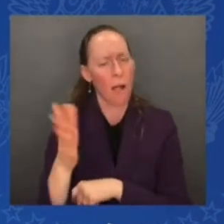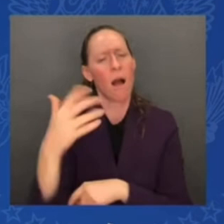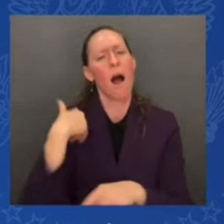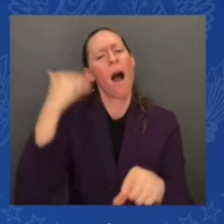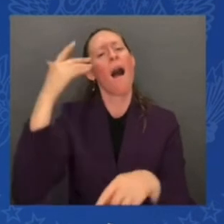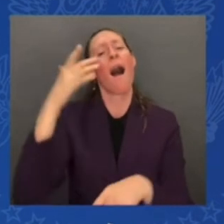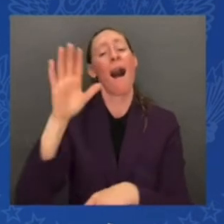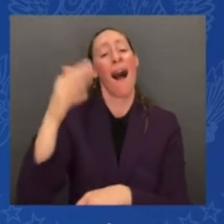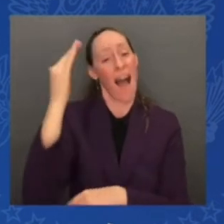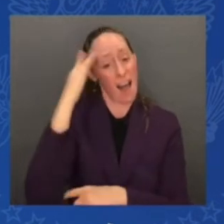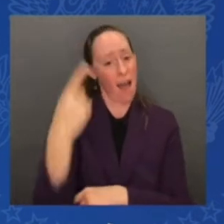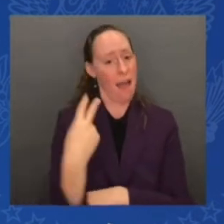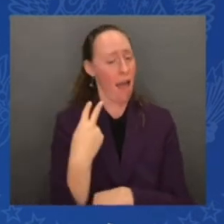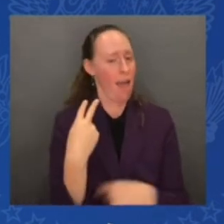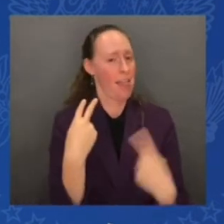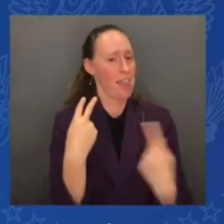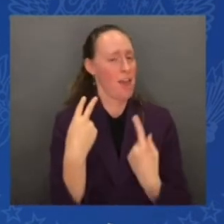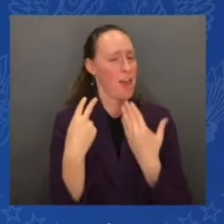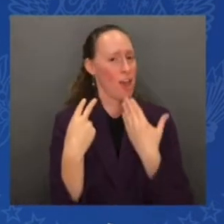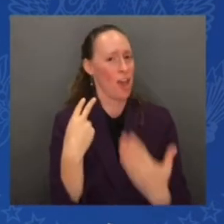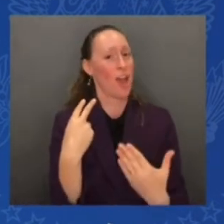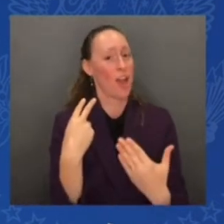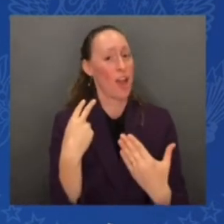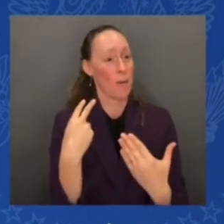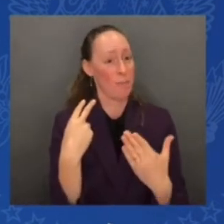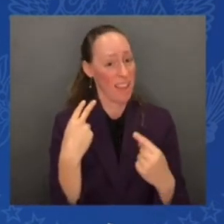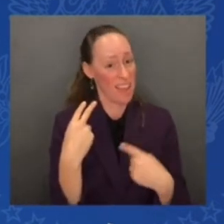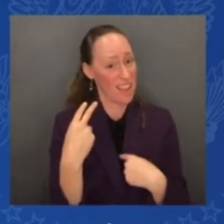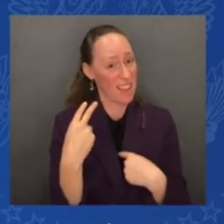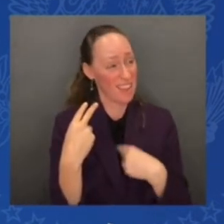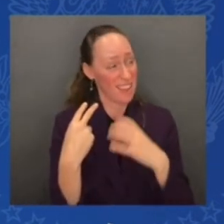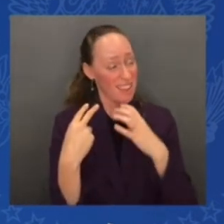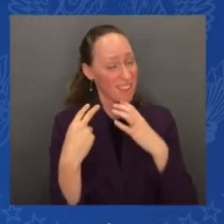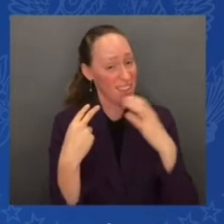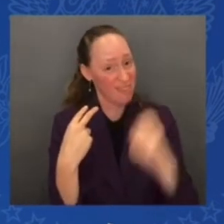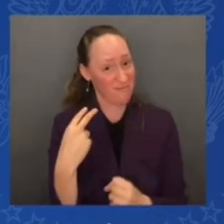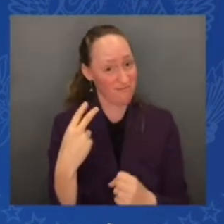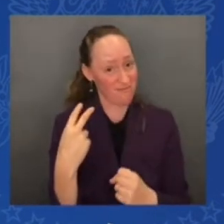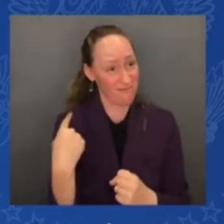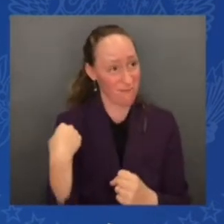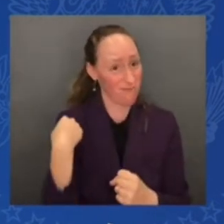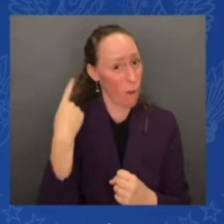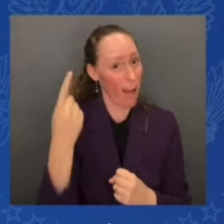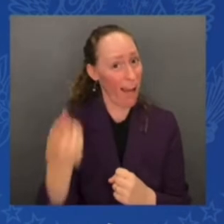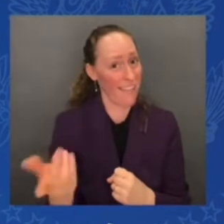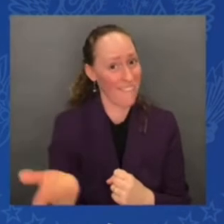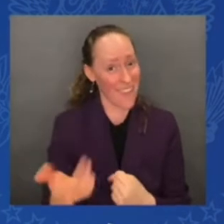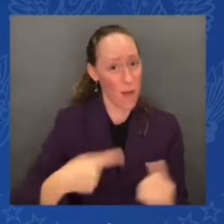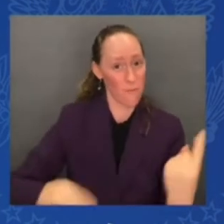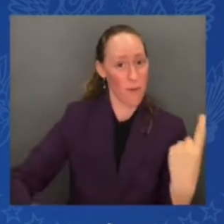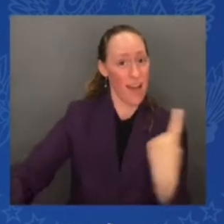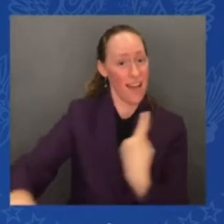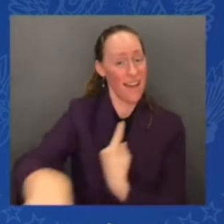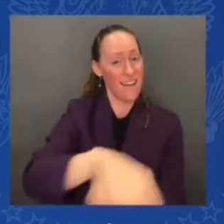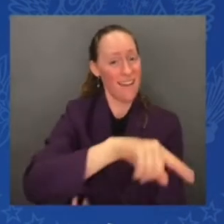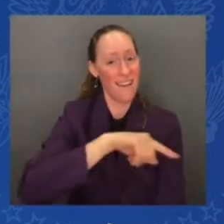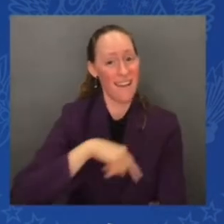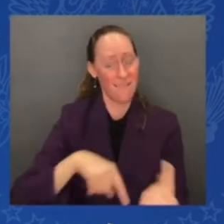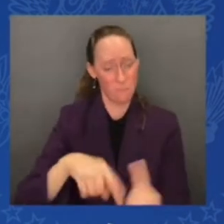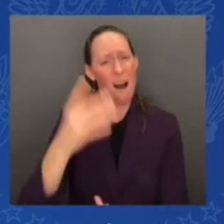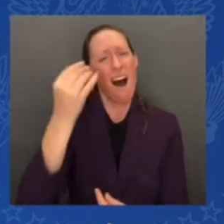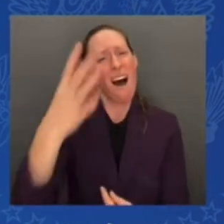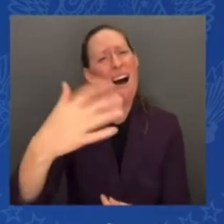But I've never been more optimistic in my whole career than I am today about America's prospects in both foreign and domestic